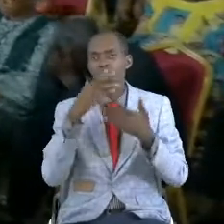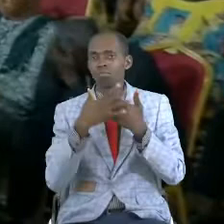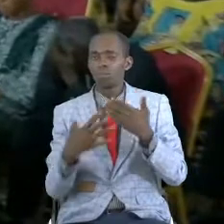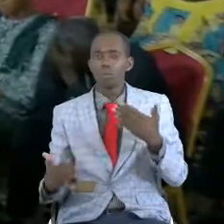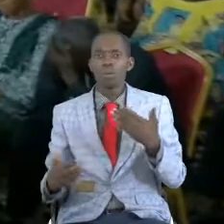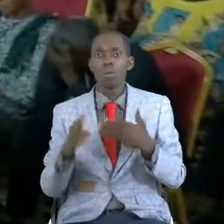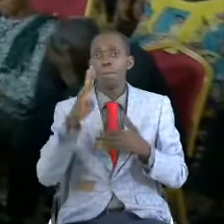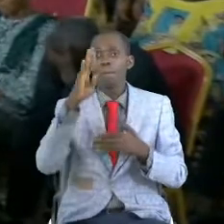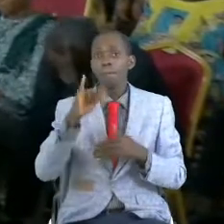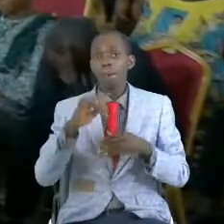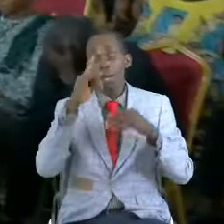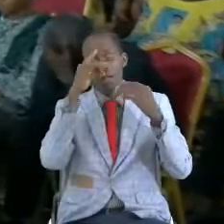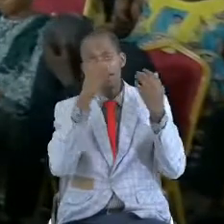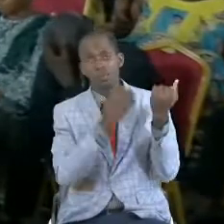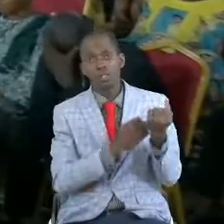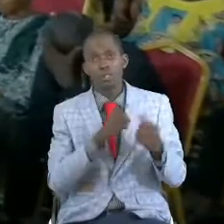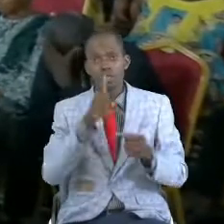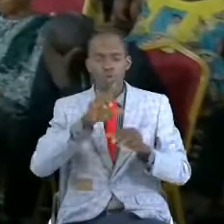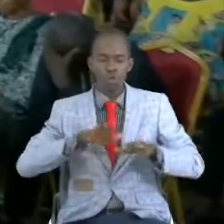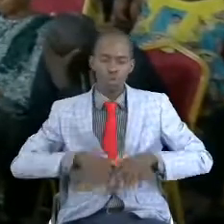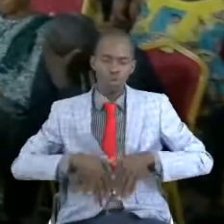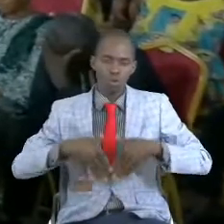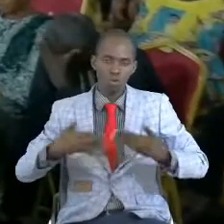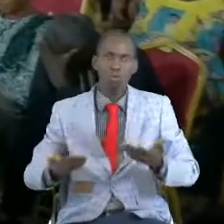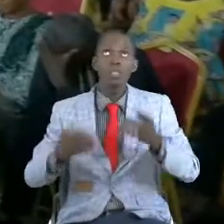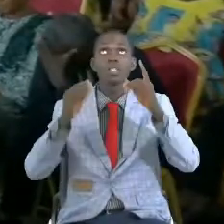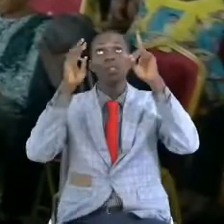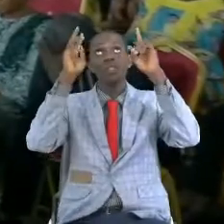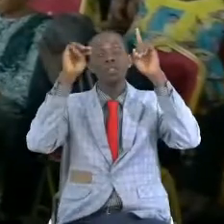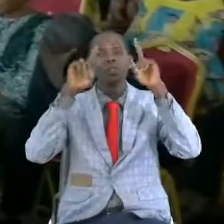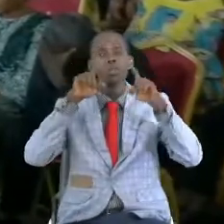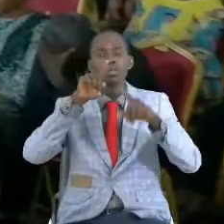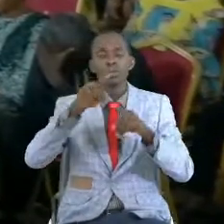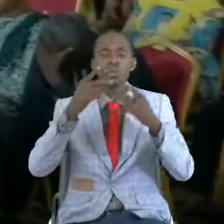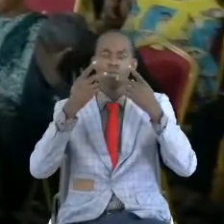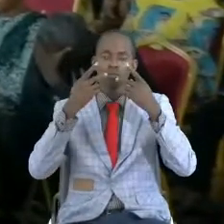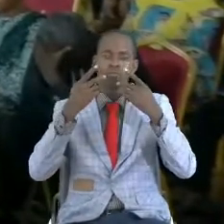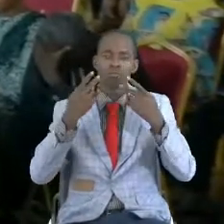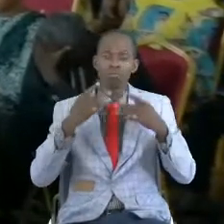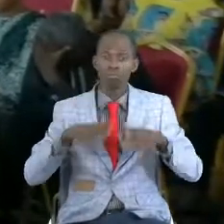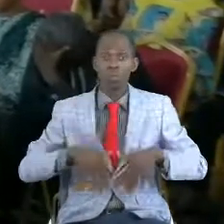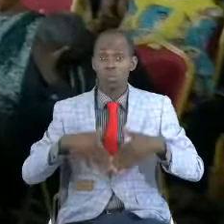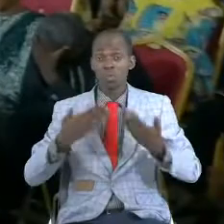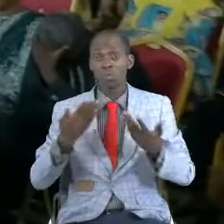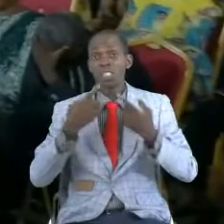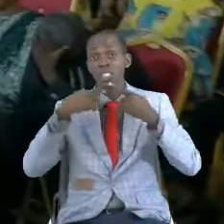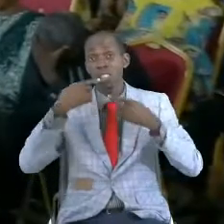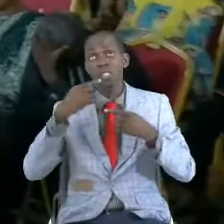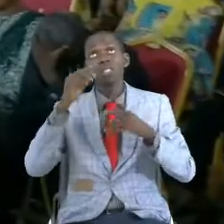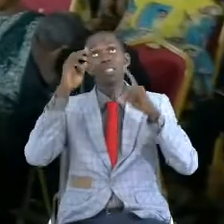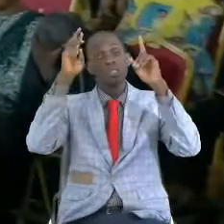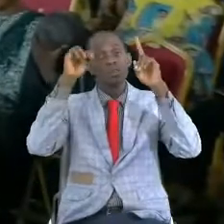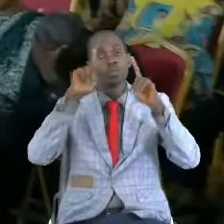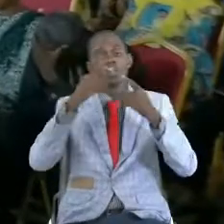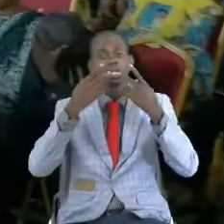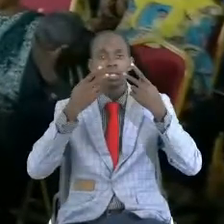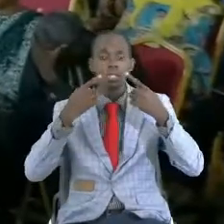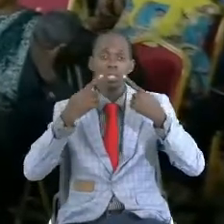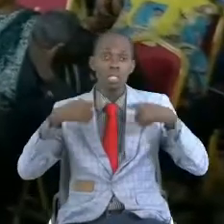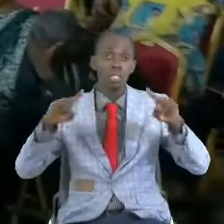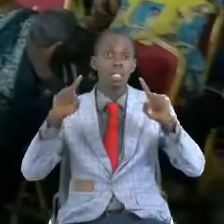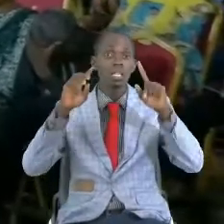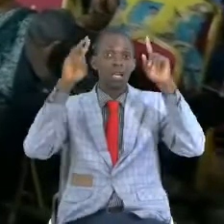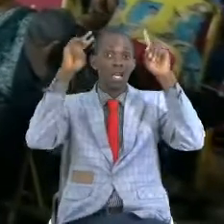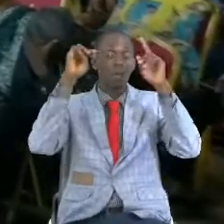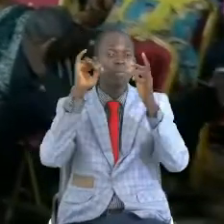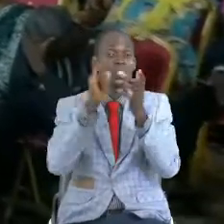you confess him. You profess him. You declare him that he is the Lord